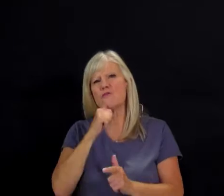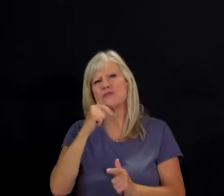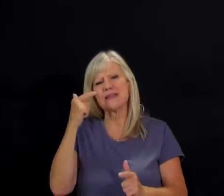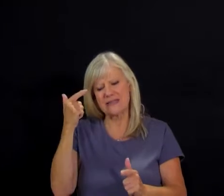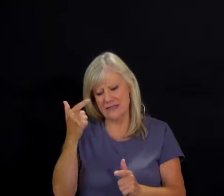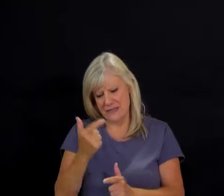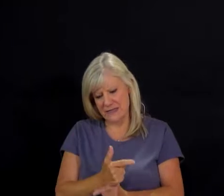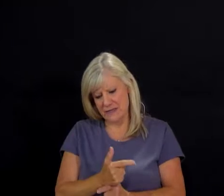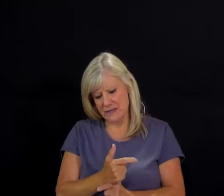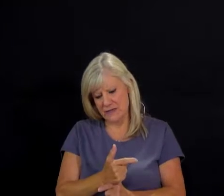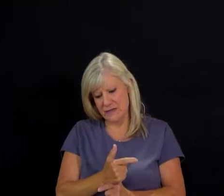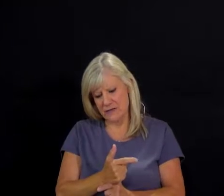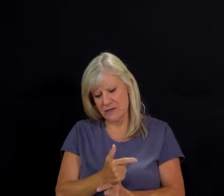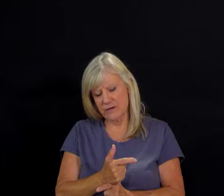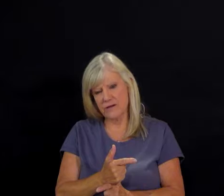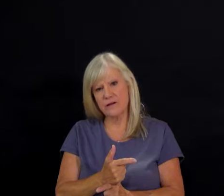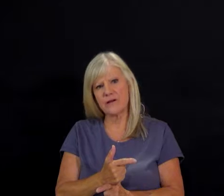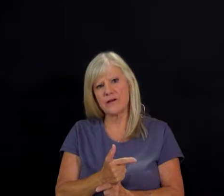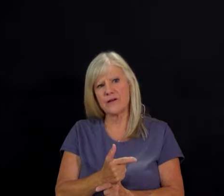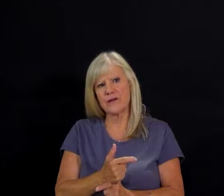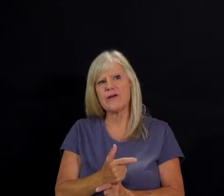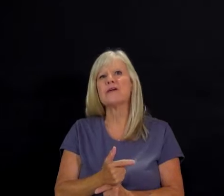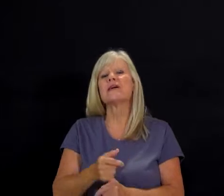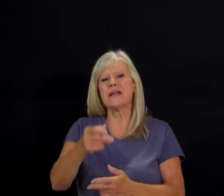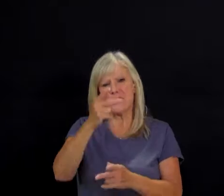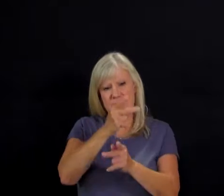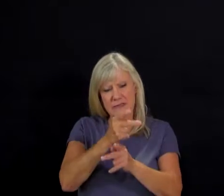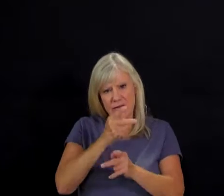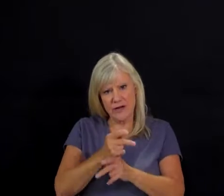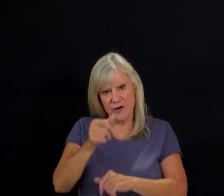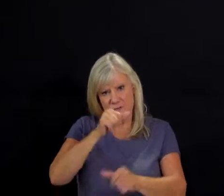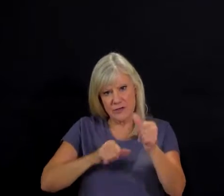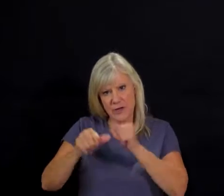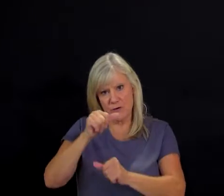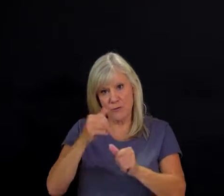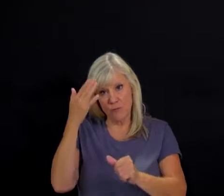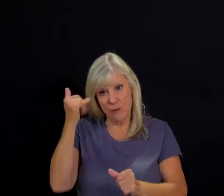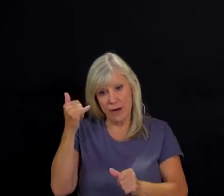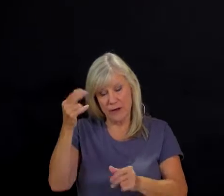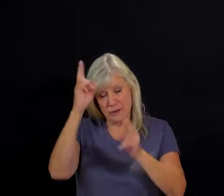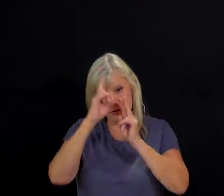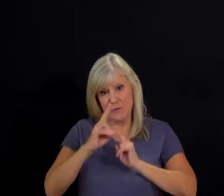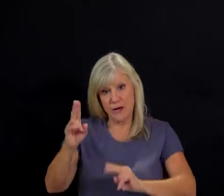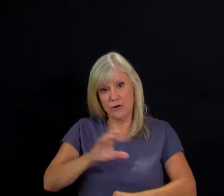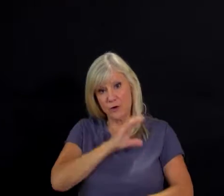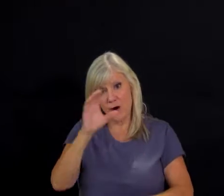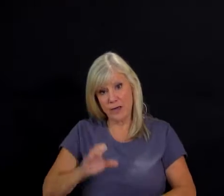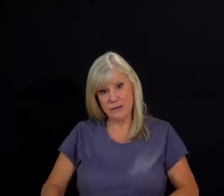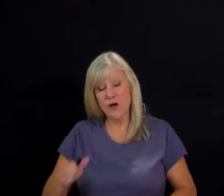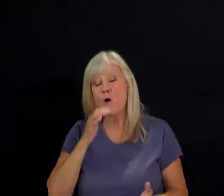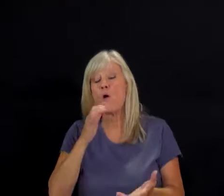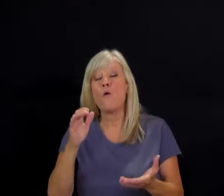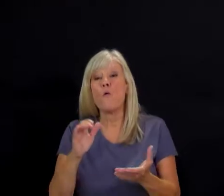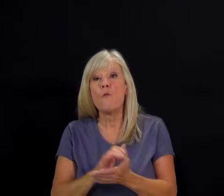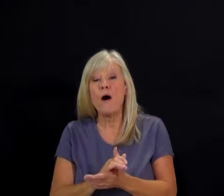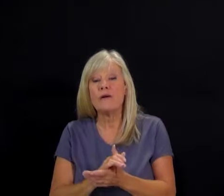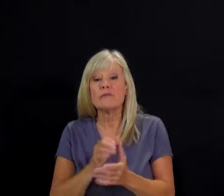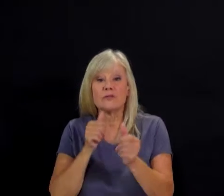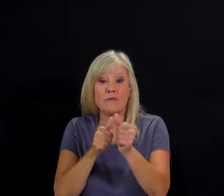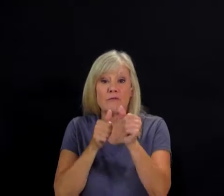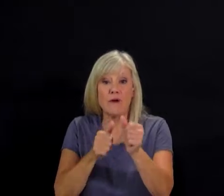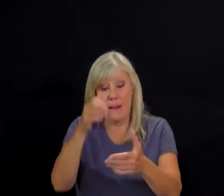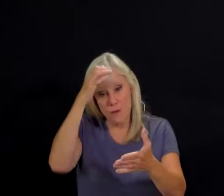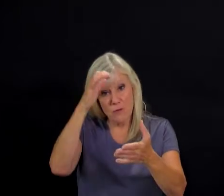be subordinate to one another out of reverence for Christ. Wives should be subordinate to their